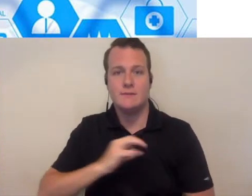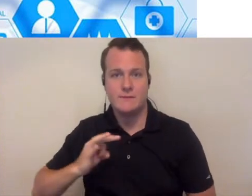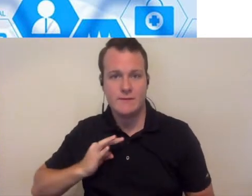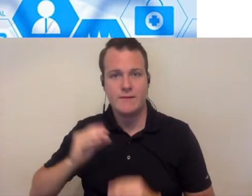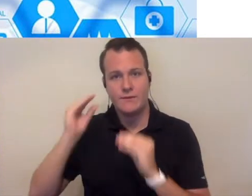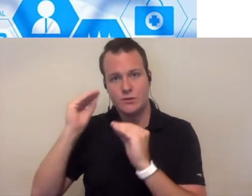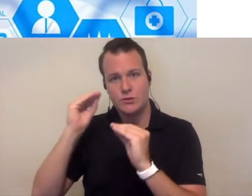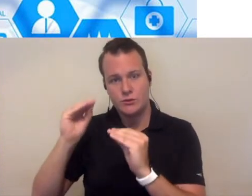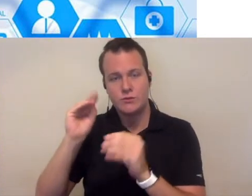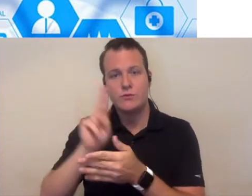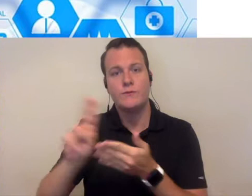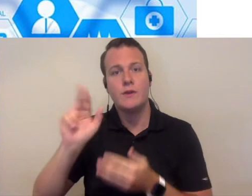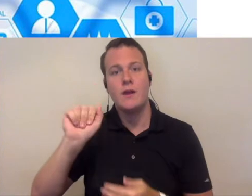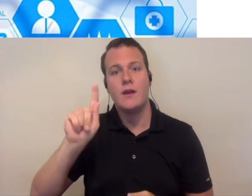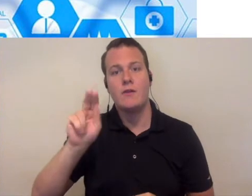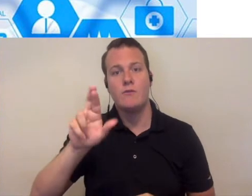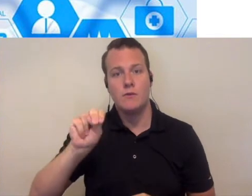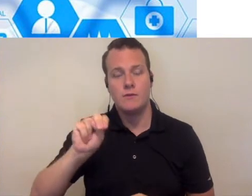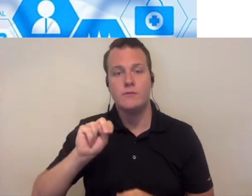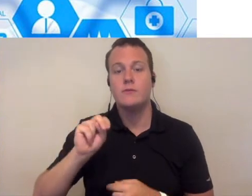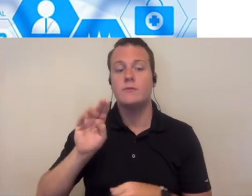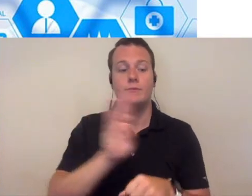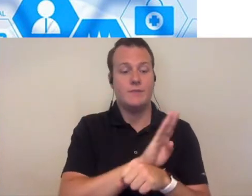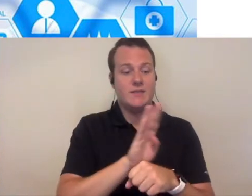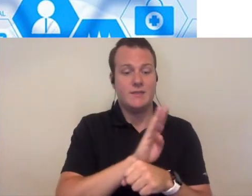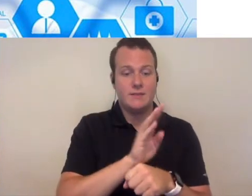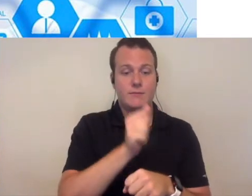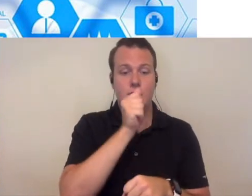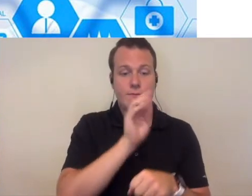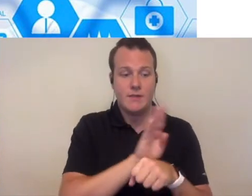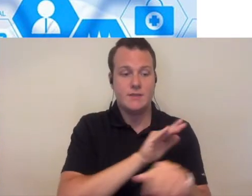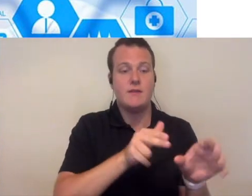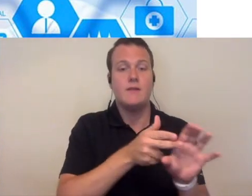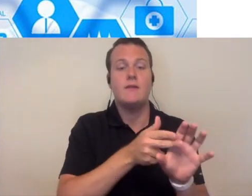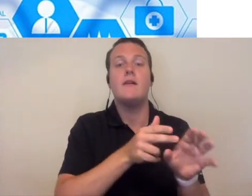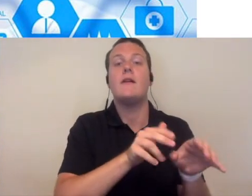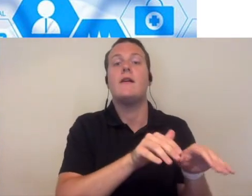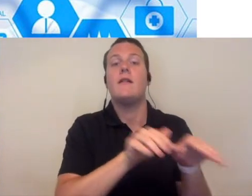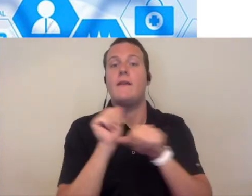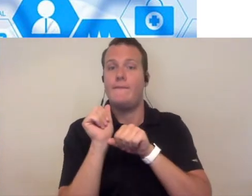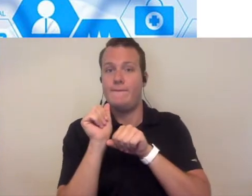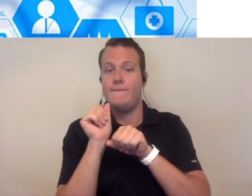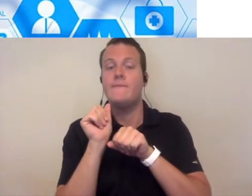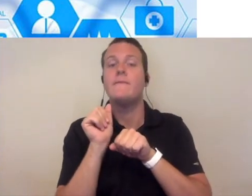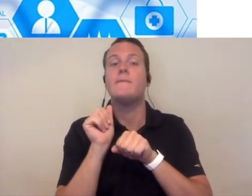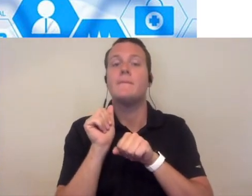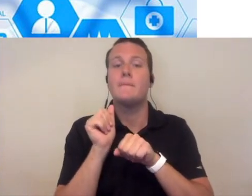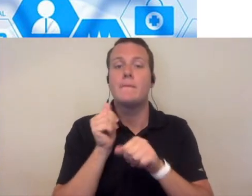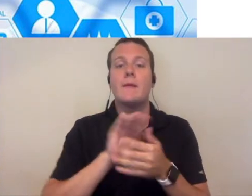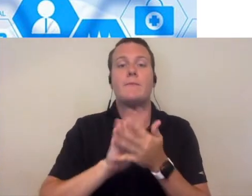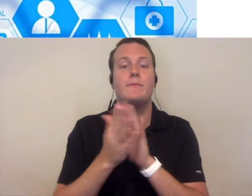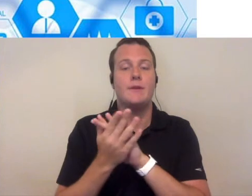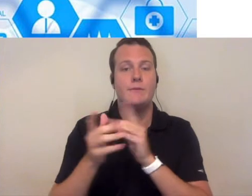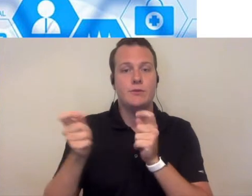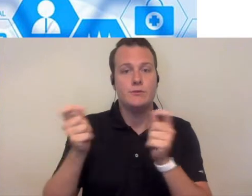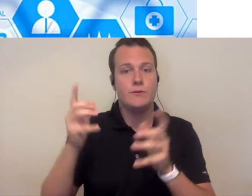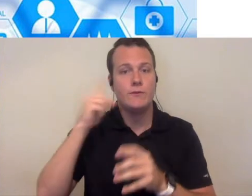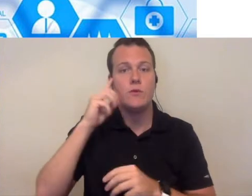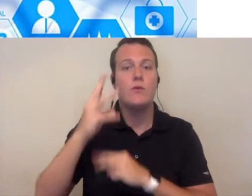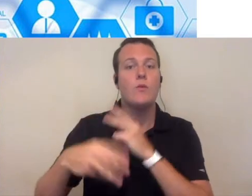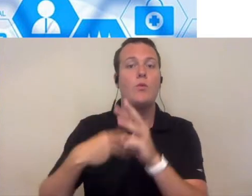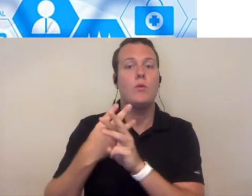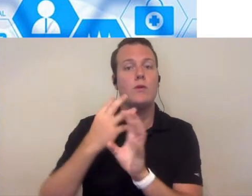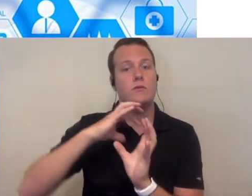the University of Akron. After leaving private practice, Dr. Tedeschi became the Director of